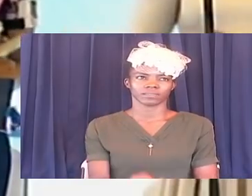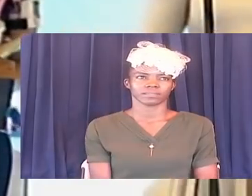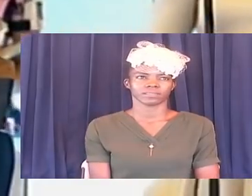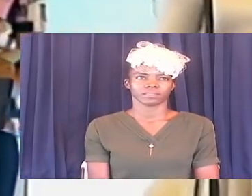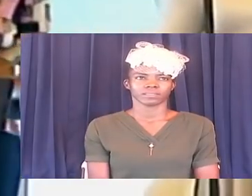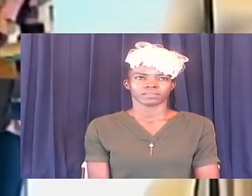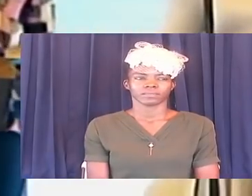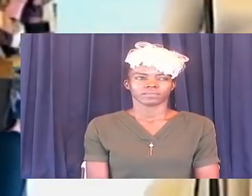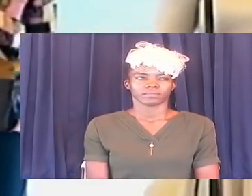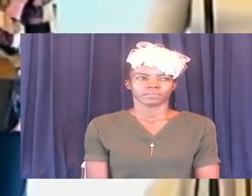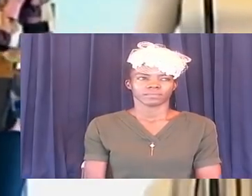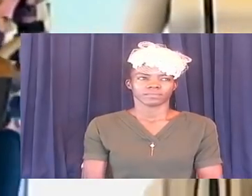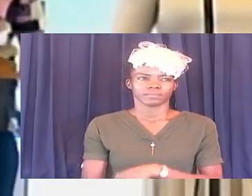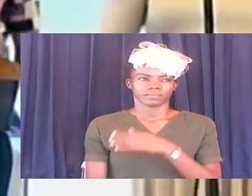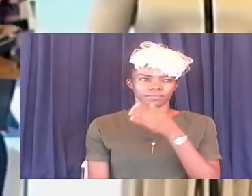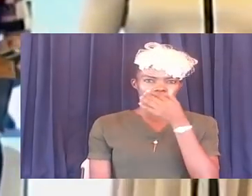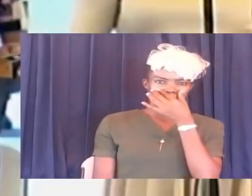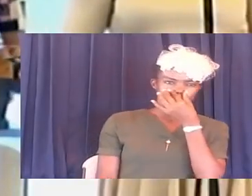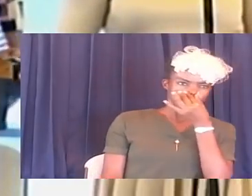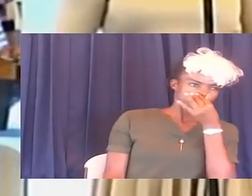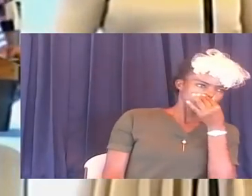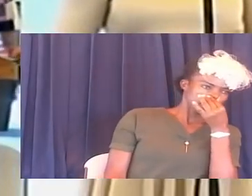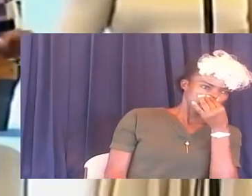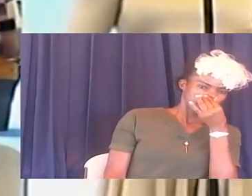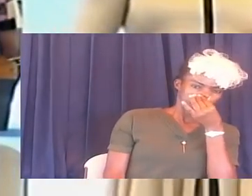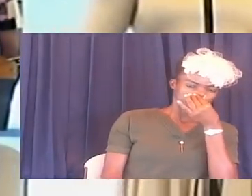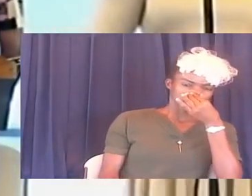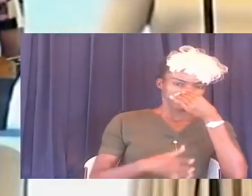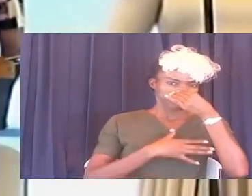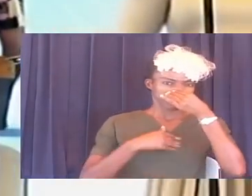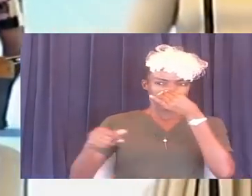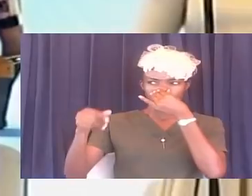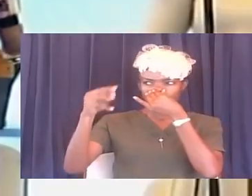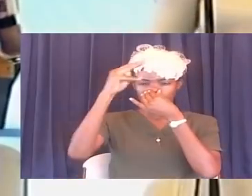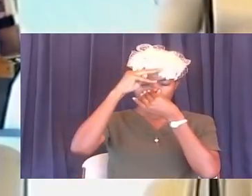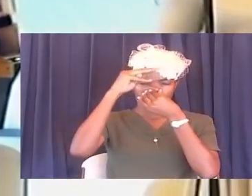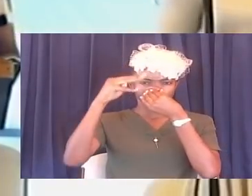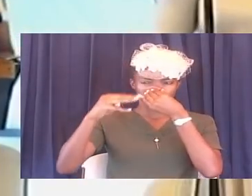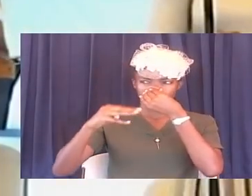20. And we'll also be reading from Matthew chapter 7.